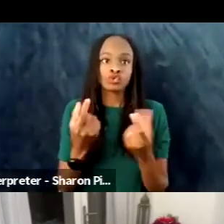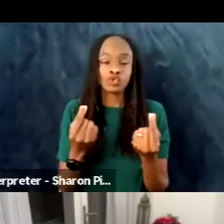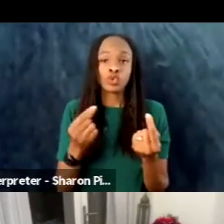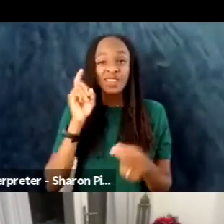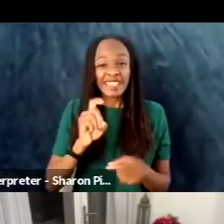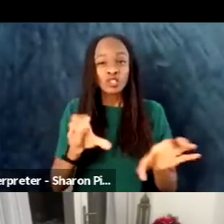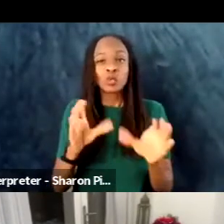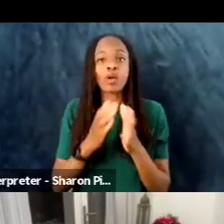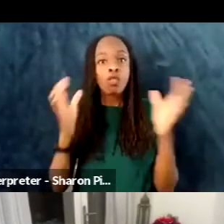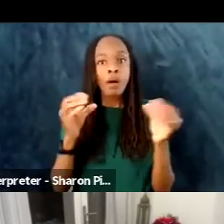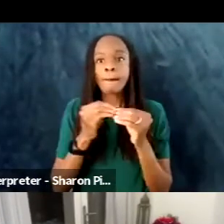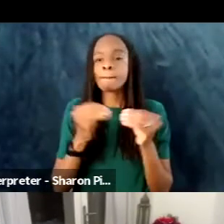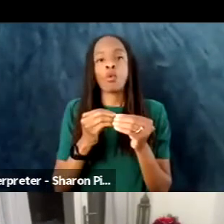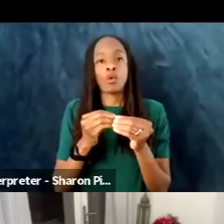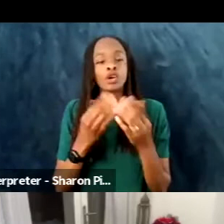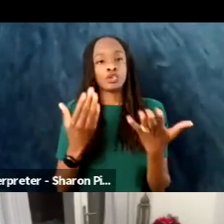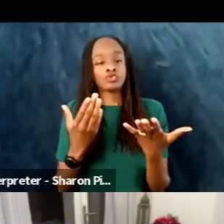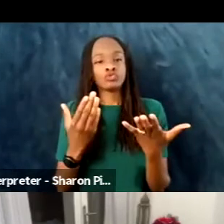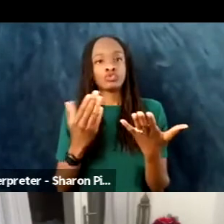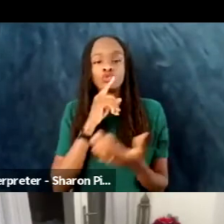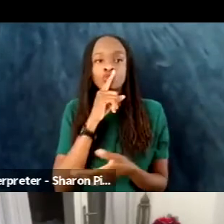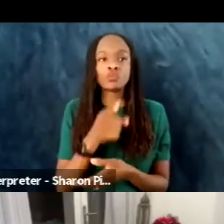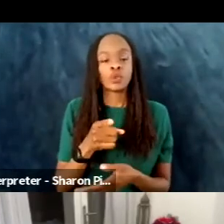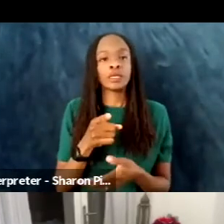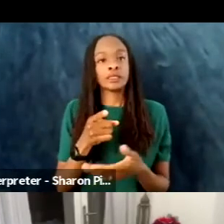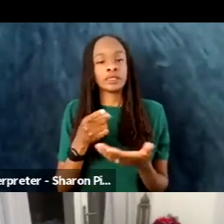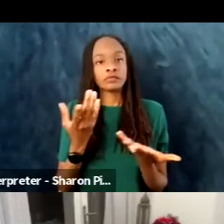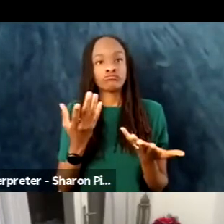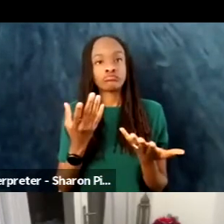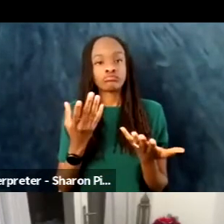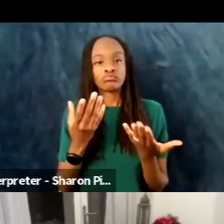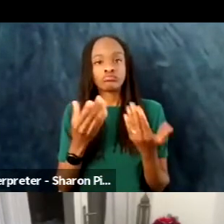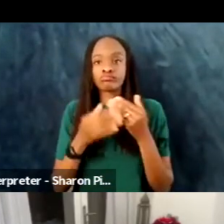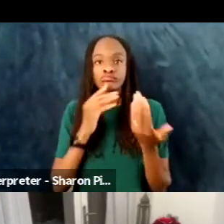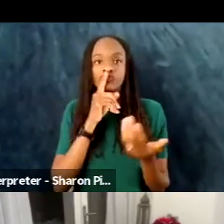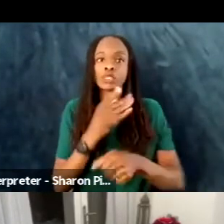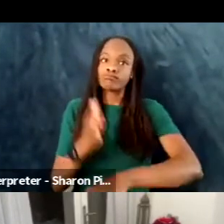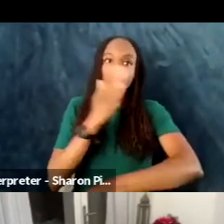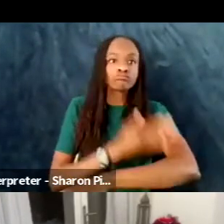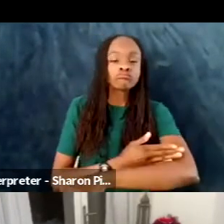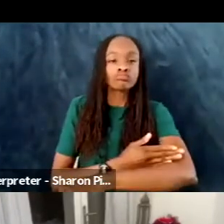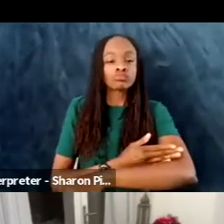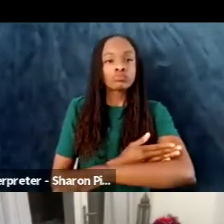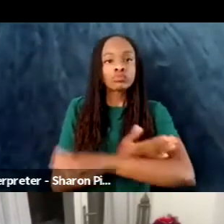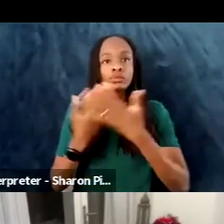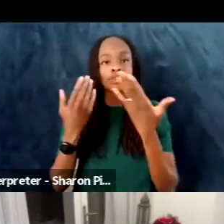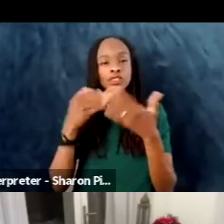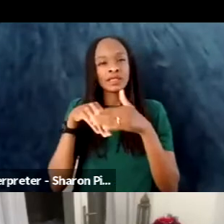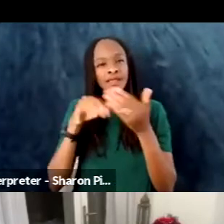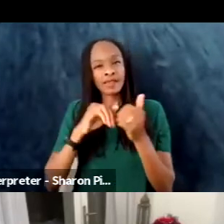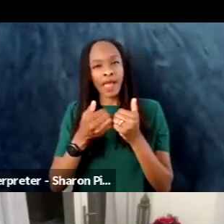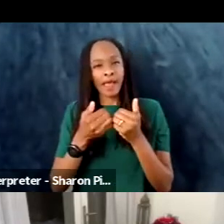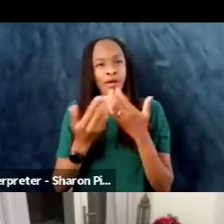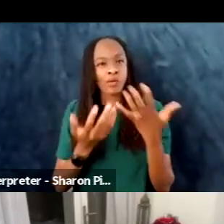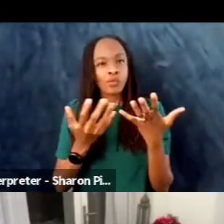more to take that percentages far more in a situation into a of the way the weightage